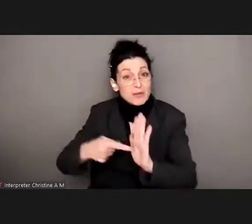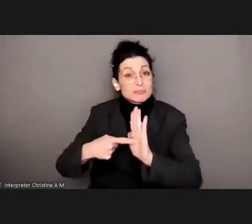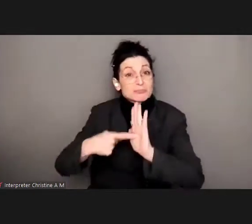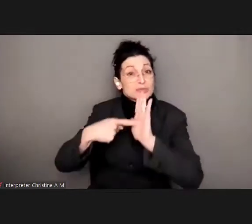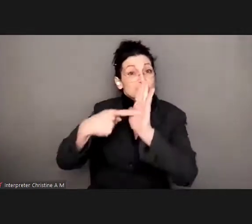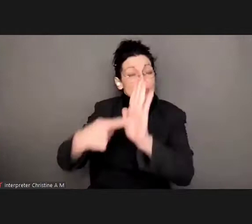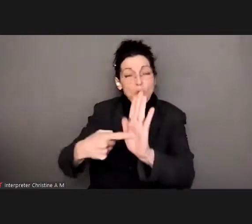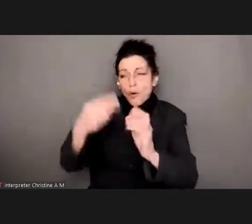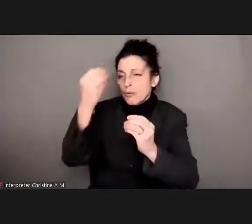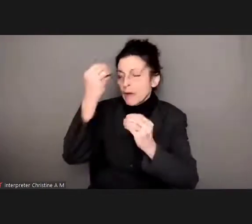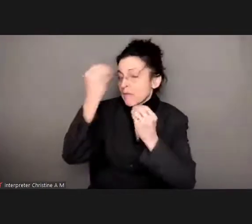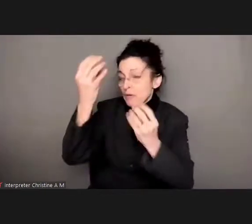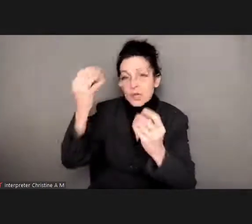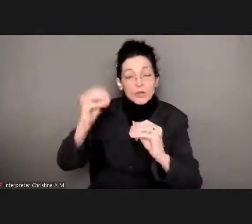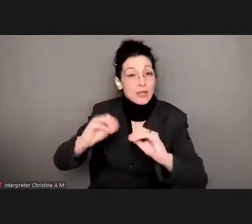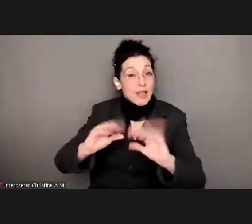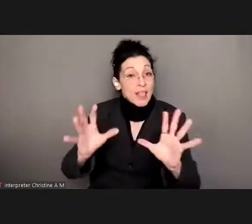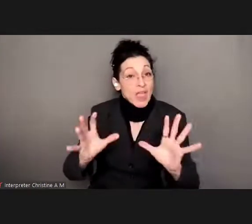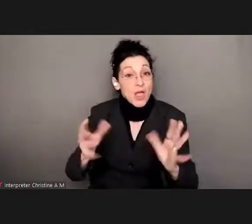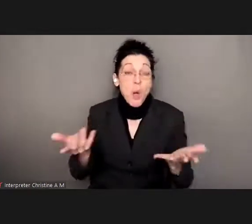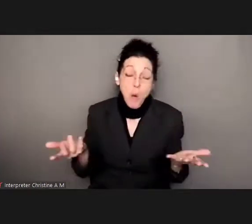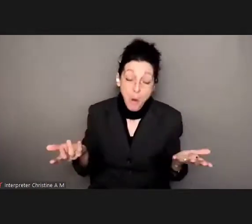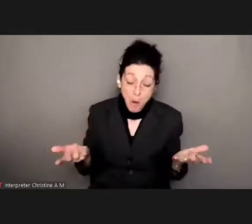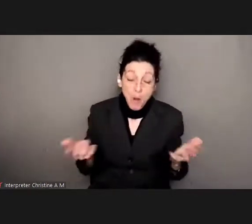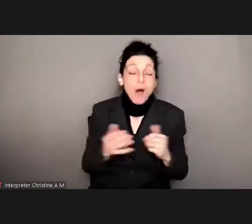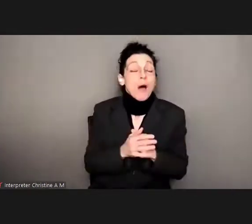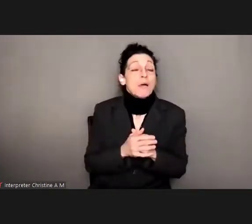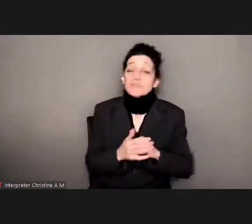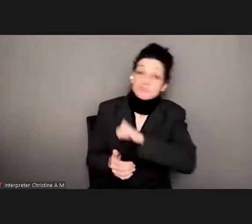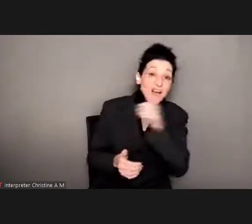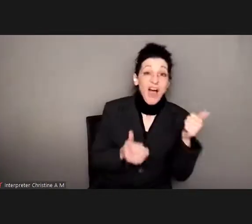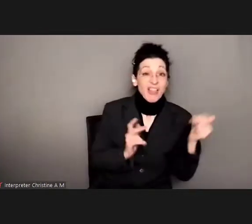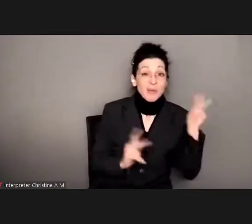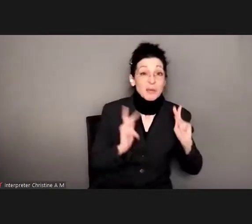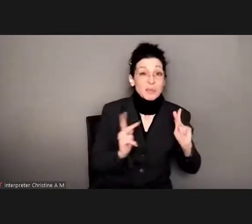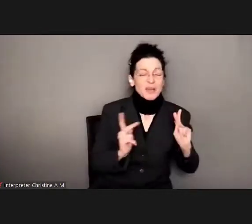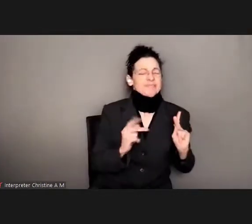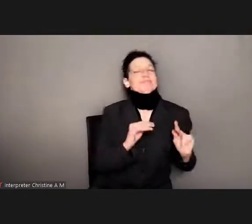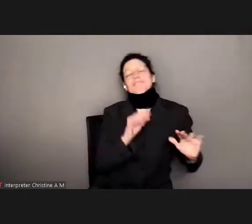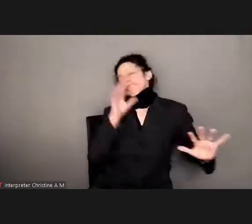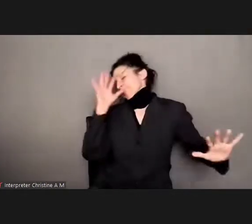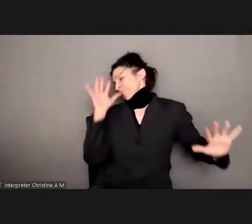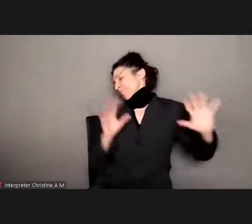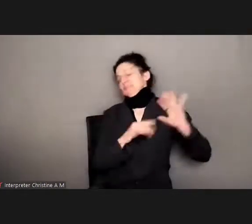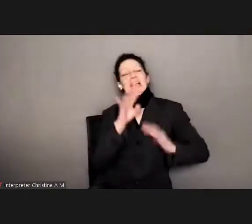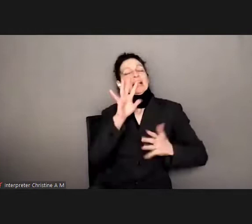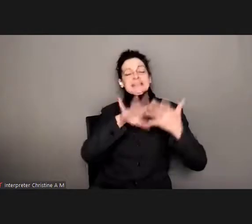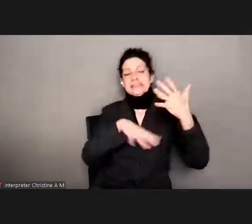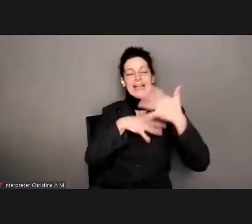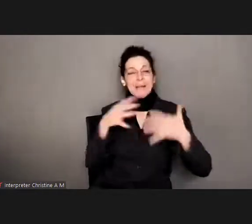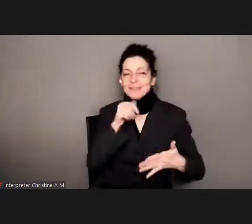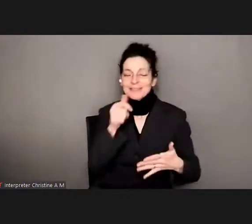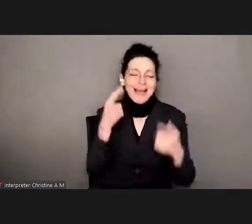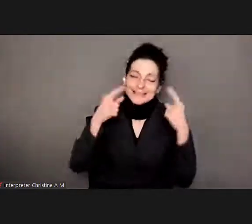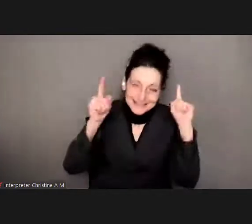glance. But depending on whom we're interacting with, that might not be so effective.